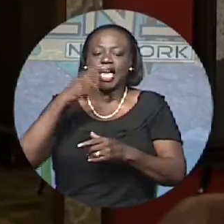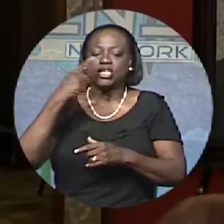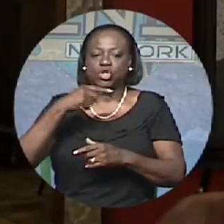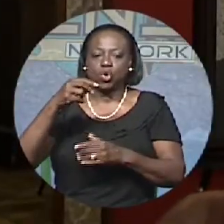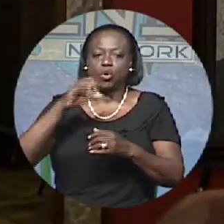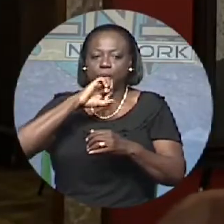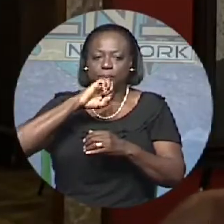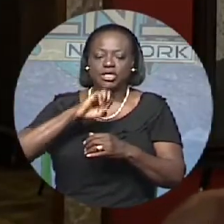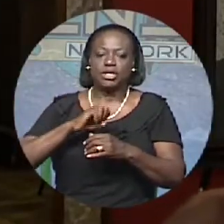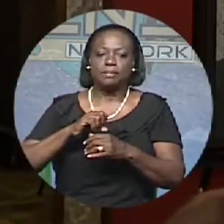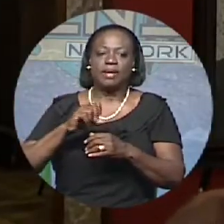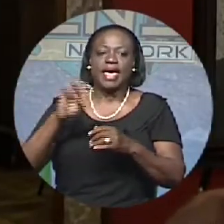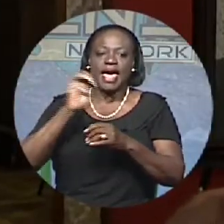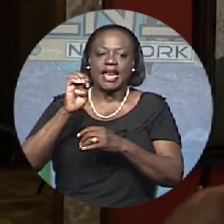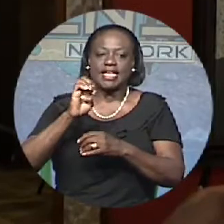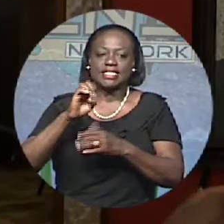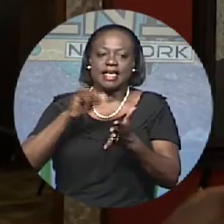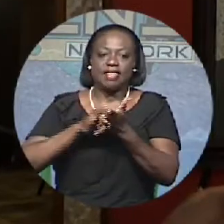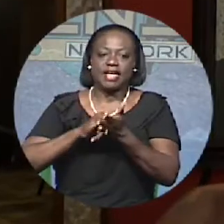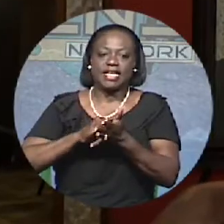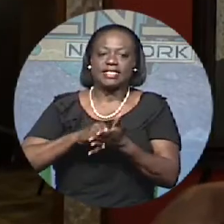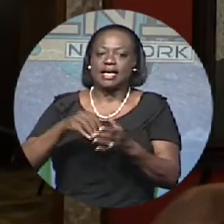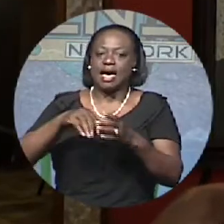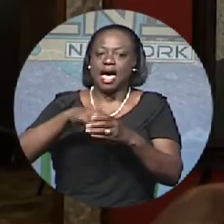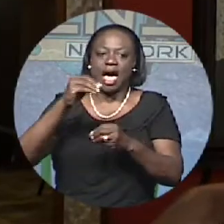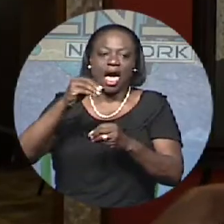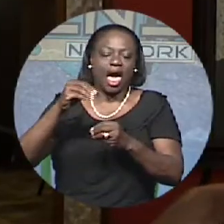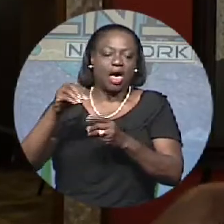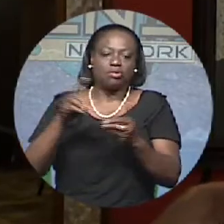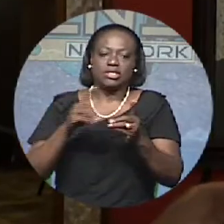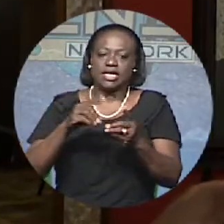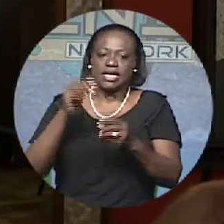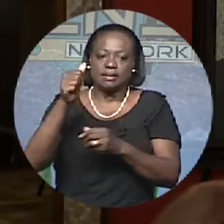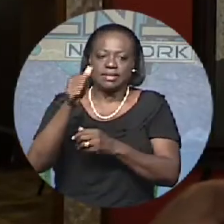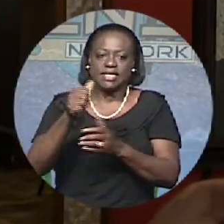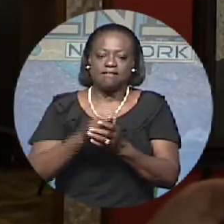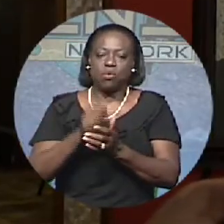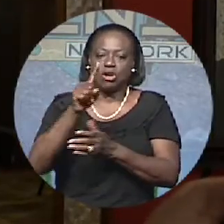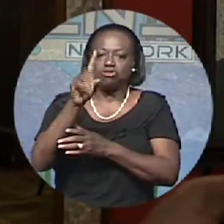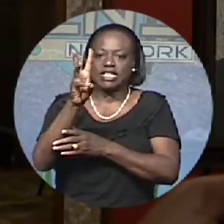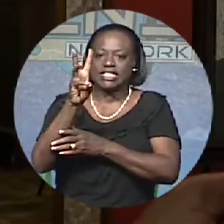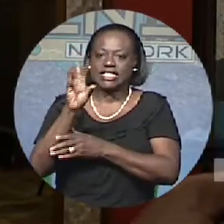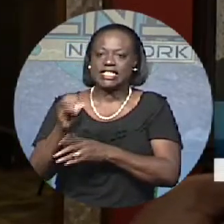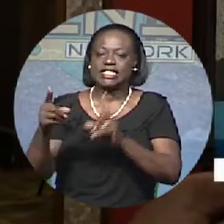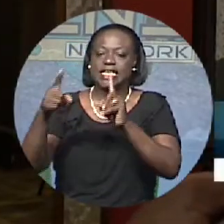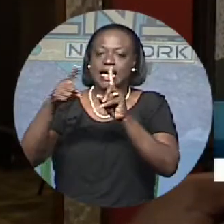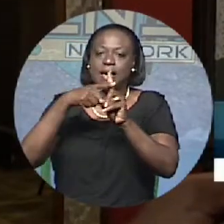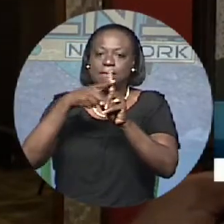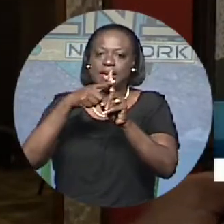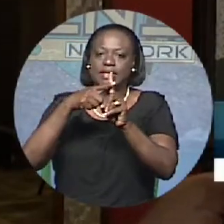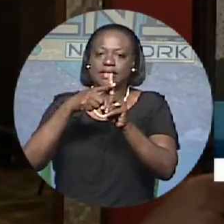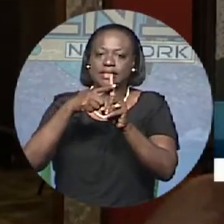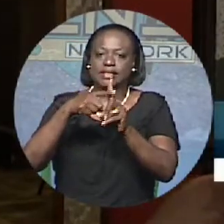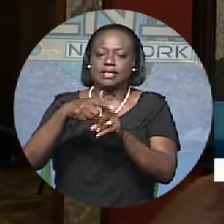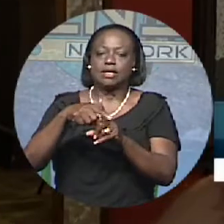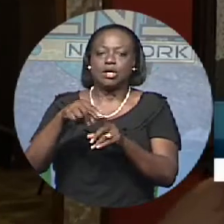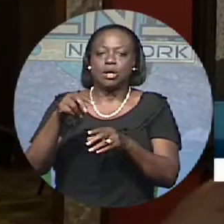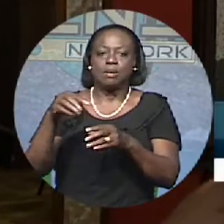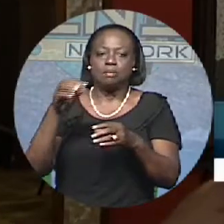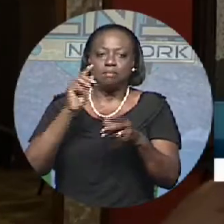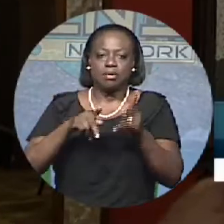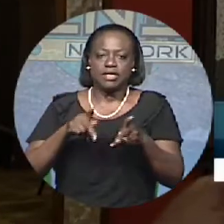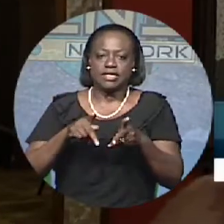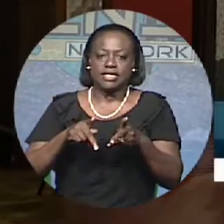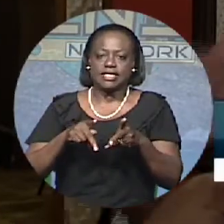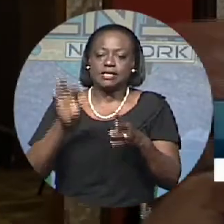that he has outdone himself. I understand that there were some 160 plus nominees, and to be selected as one of the Fabulous 40